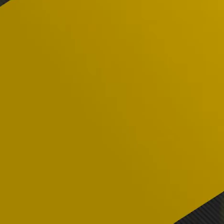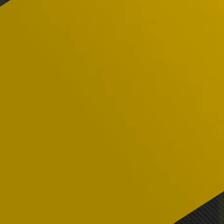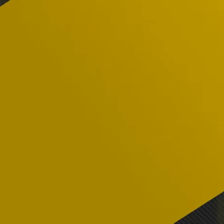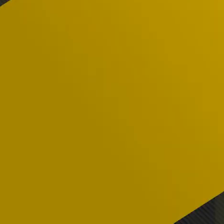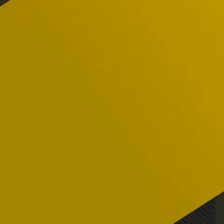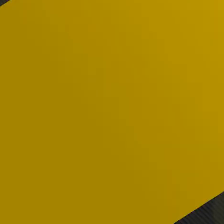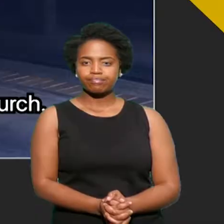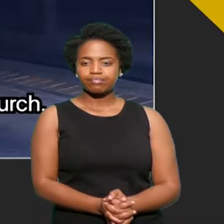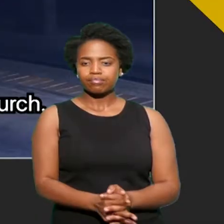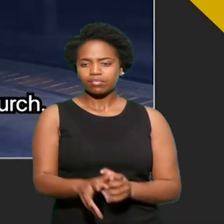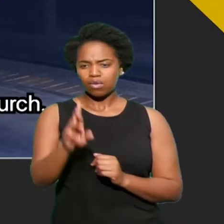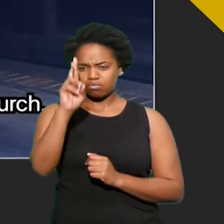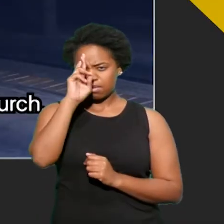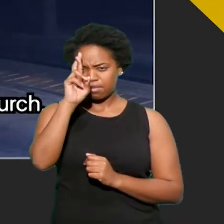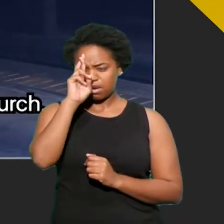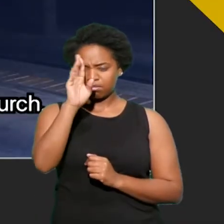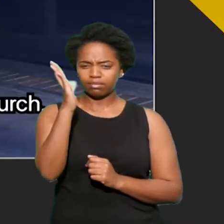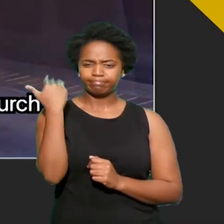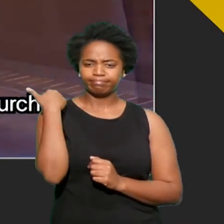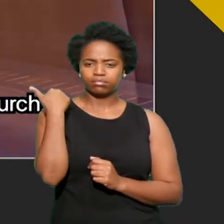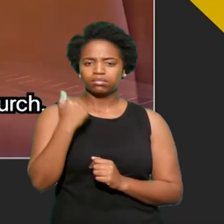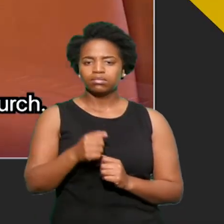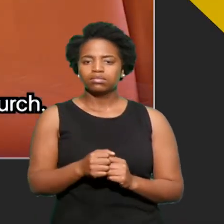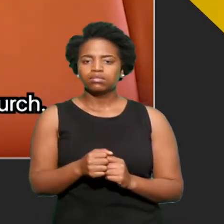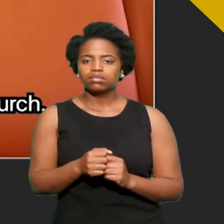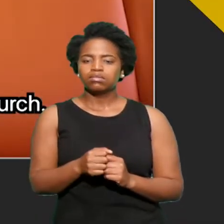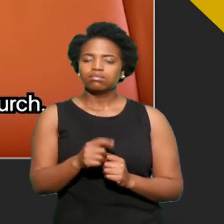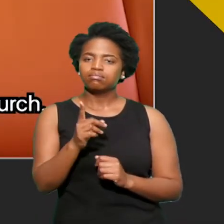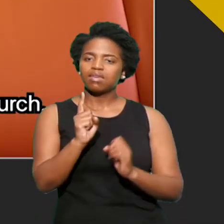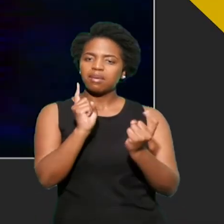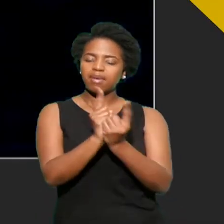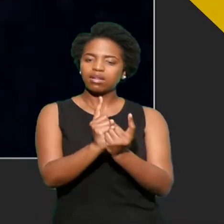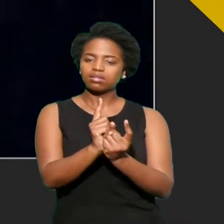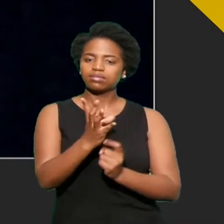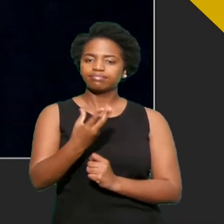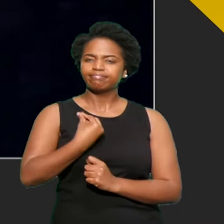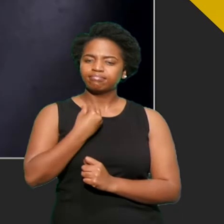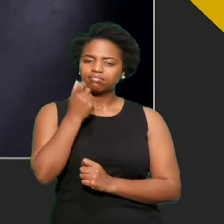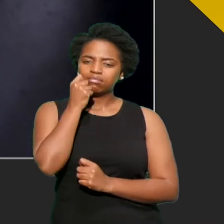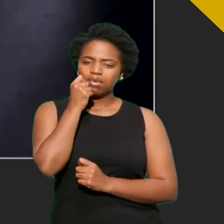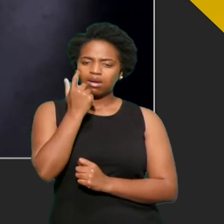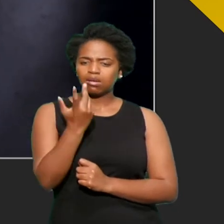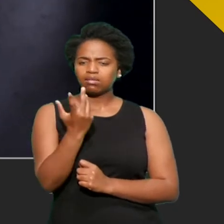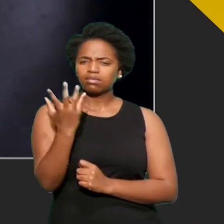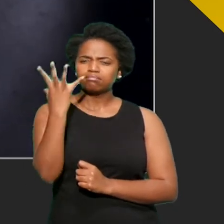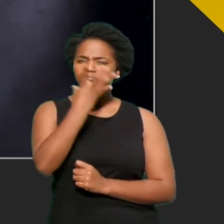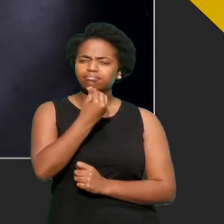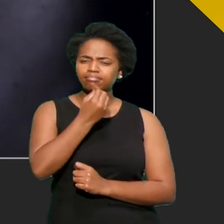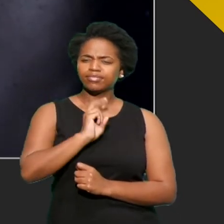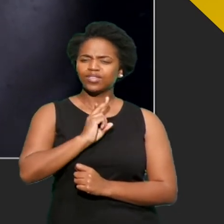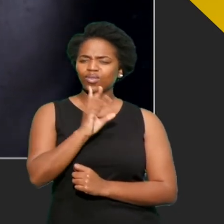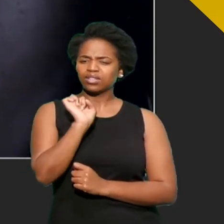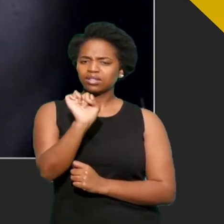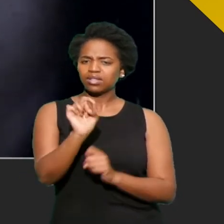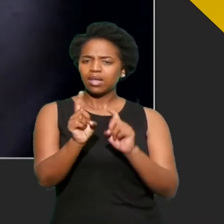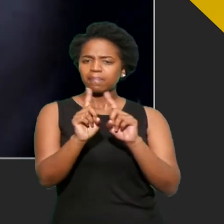One time in Tekile again, I met this young man. He had such an amazing voice. Like